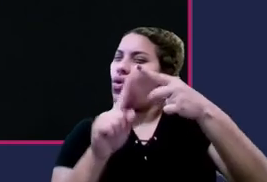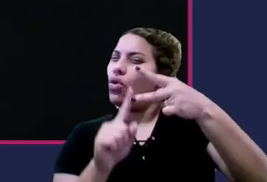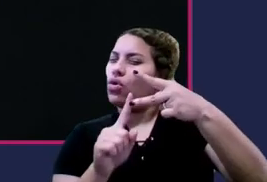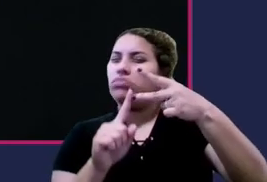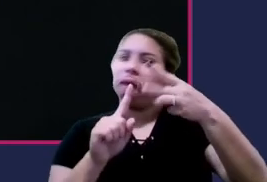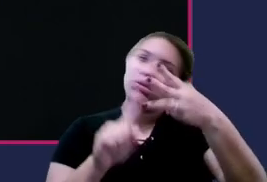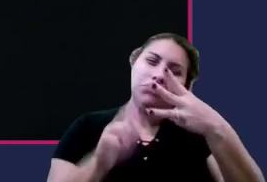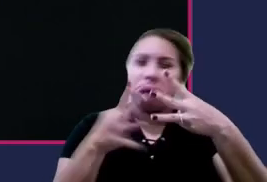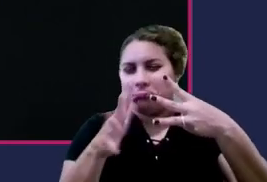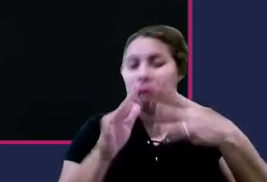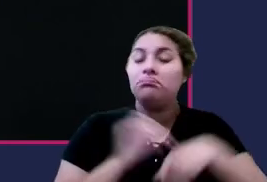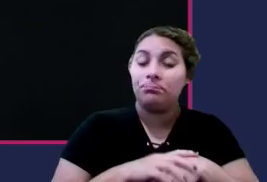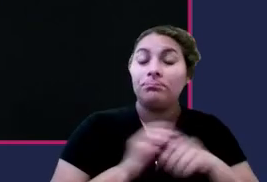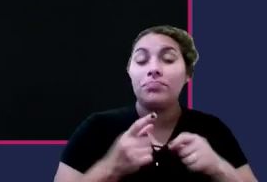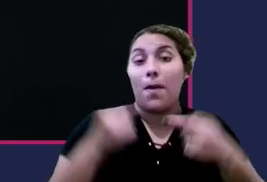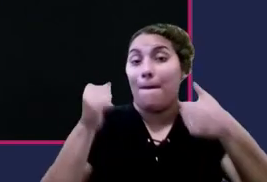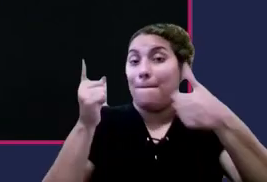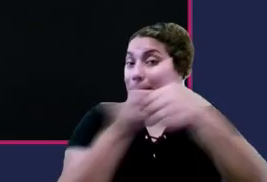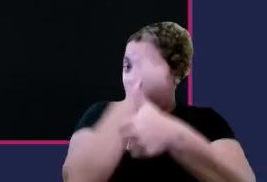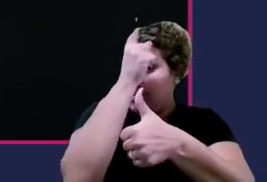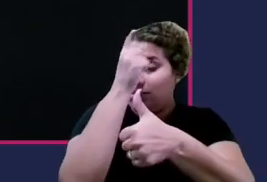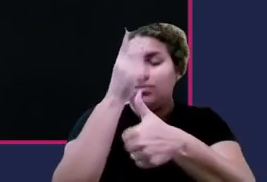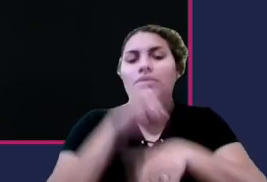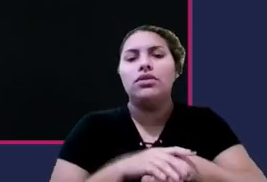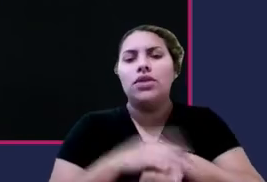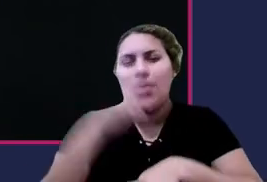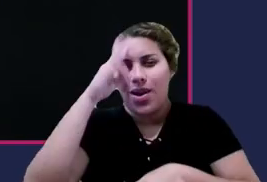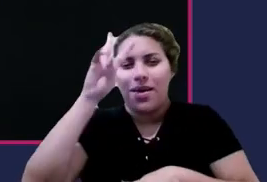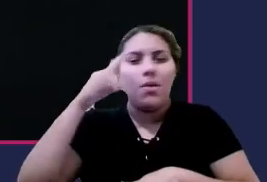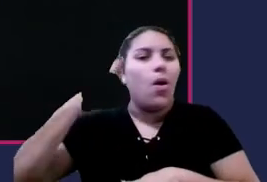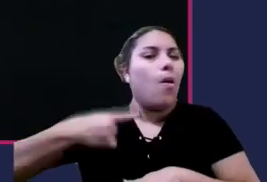a couple. First one,